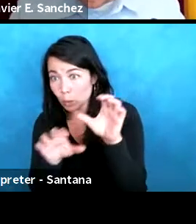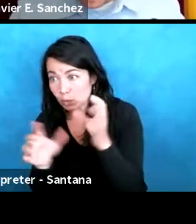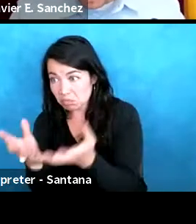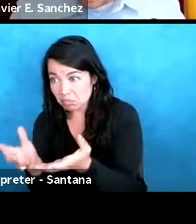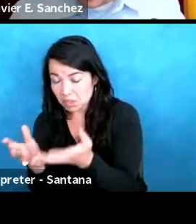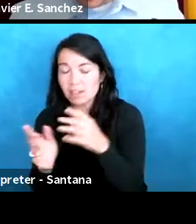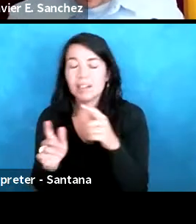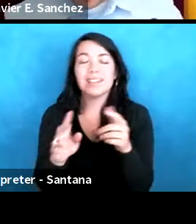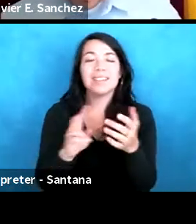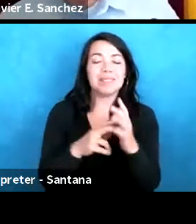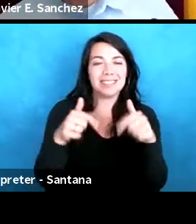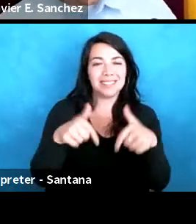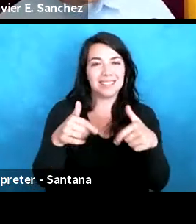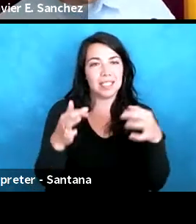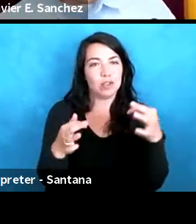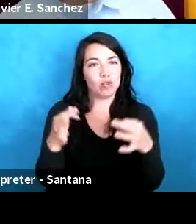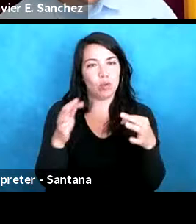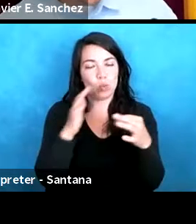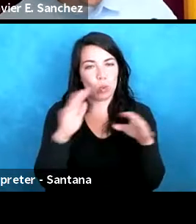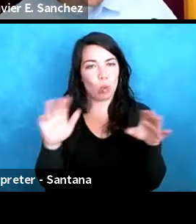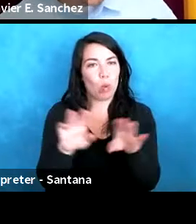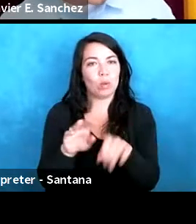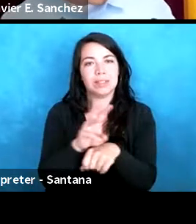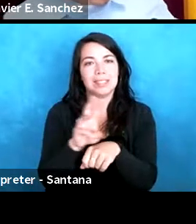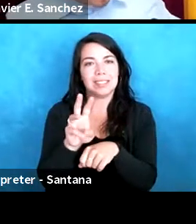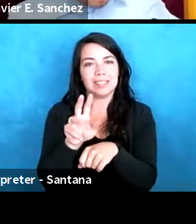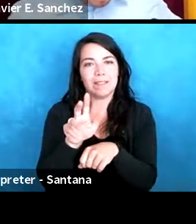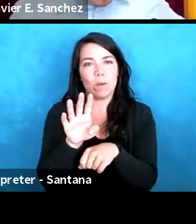hereby close the hearing at 6:40.